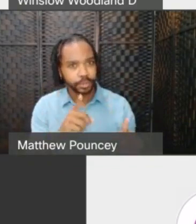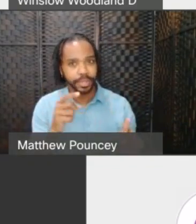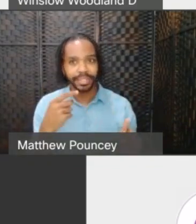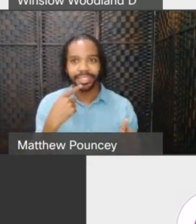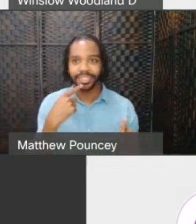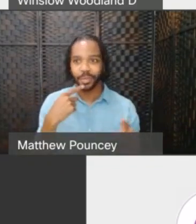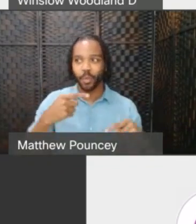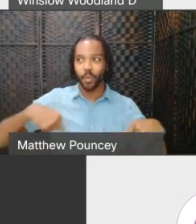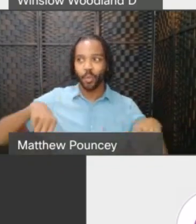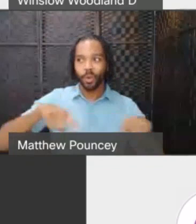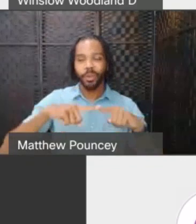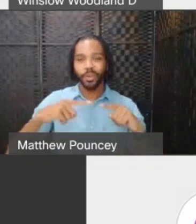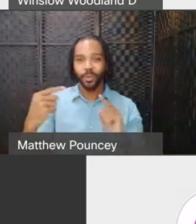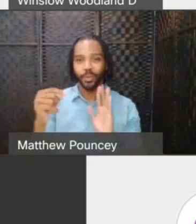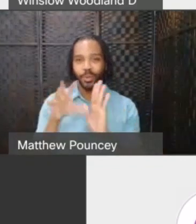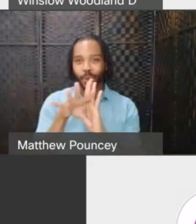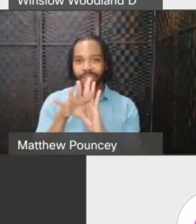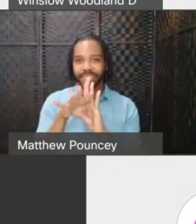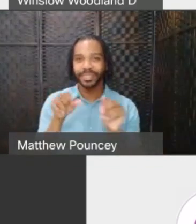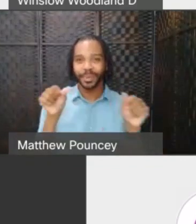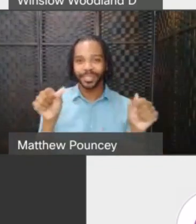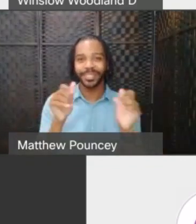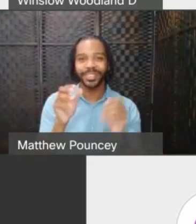every time, that these are placed on our website.